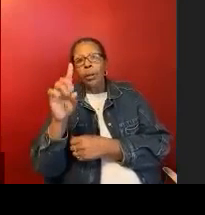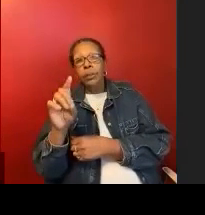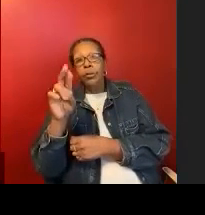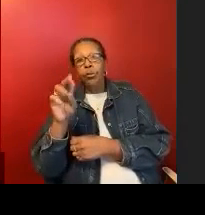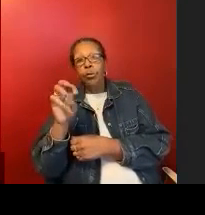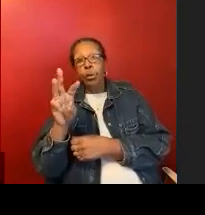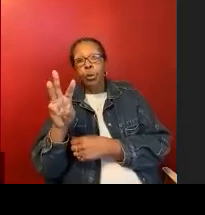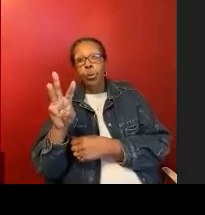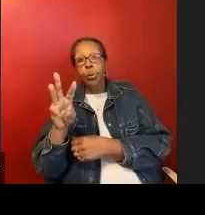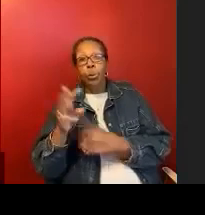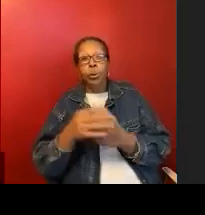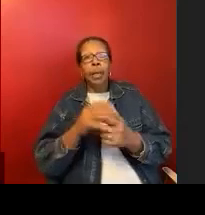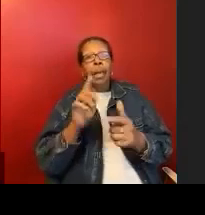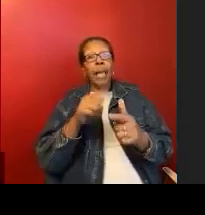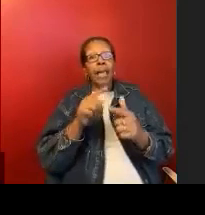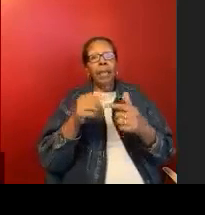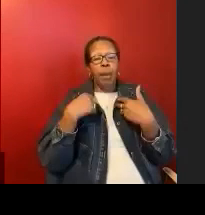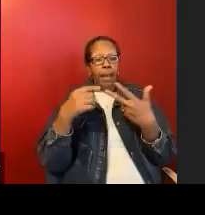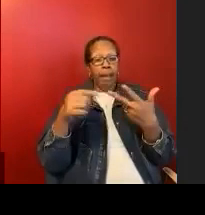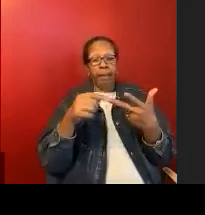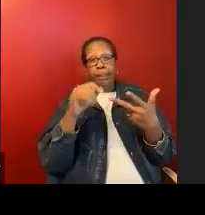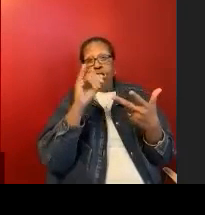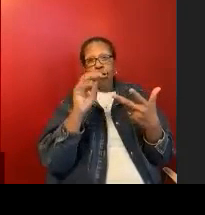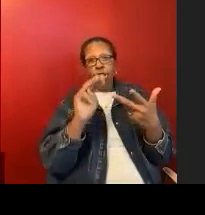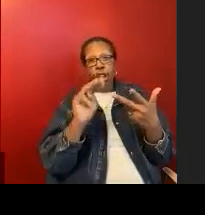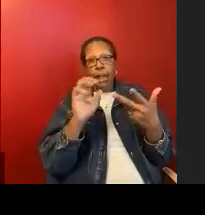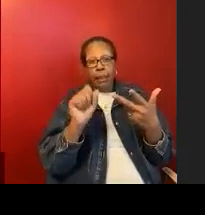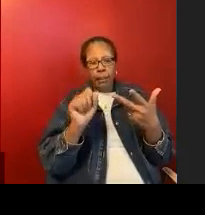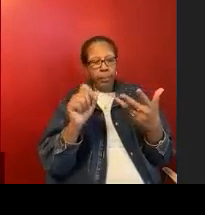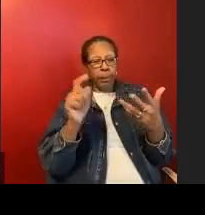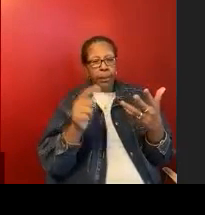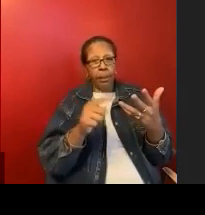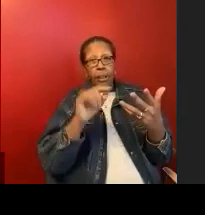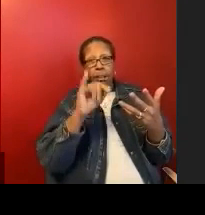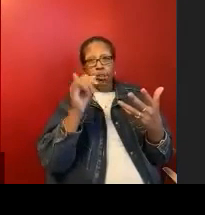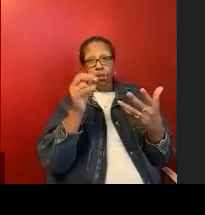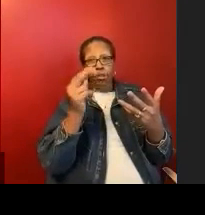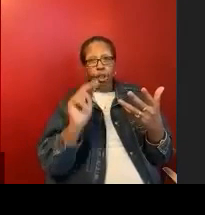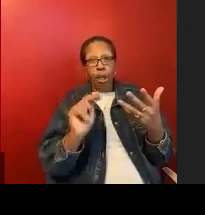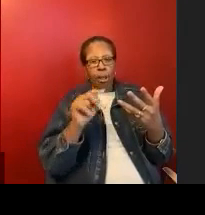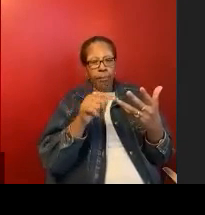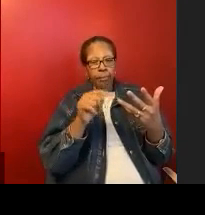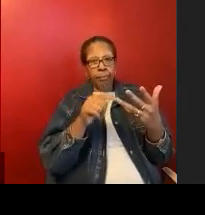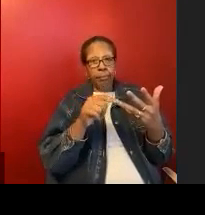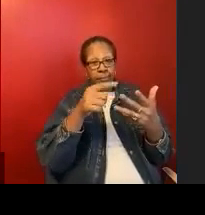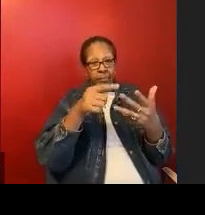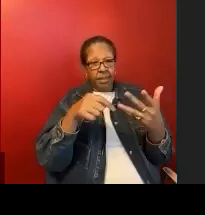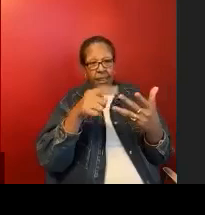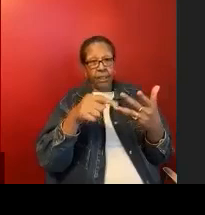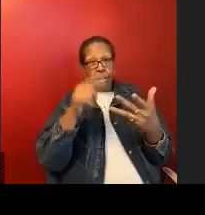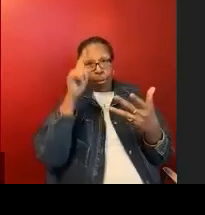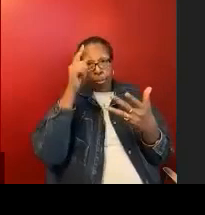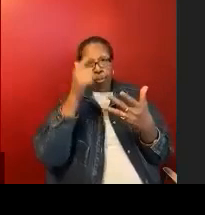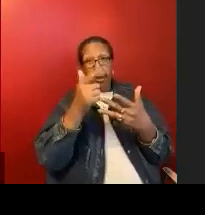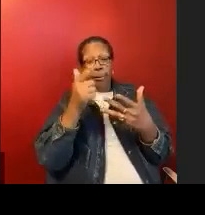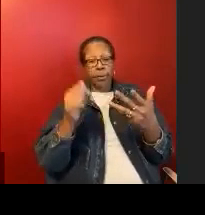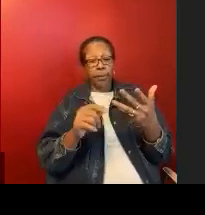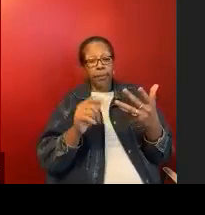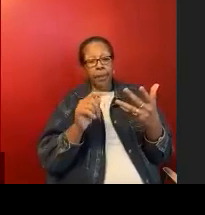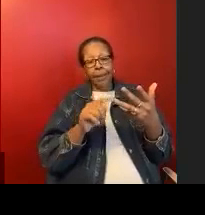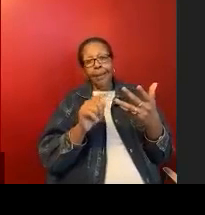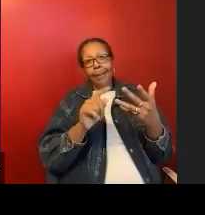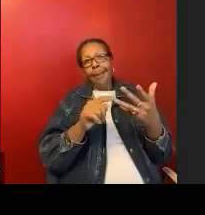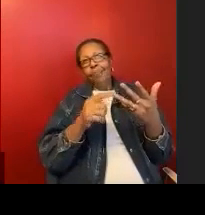James, and James had a brother named John. And a typical nickname for somebody named James might be